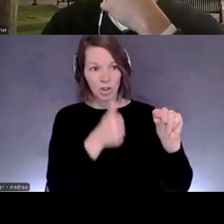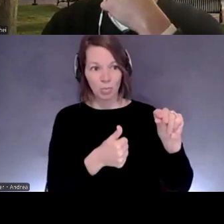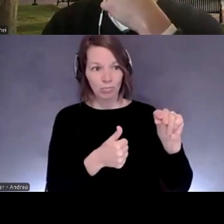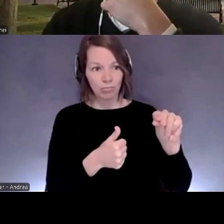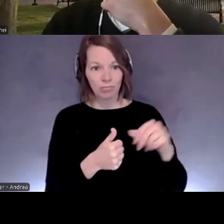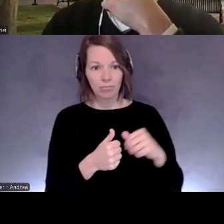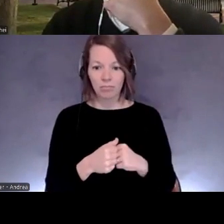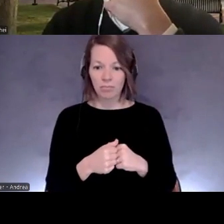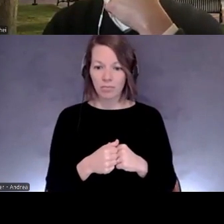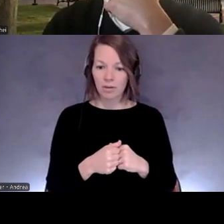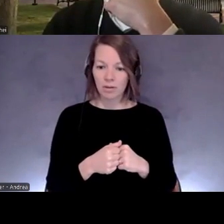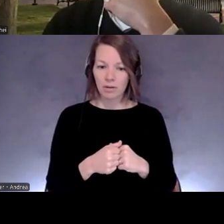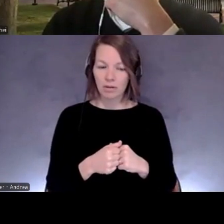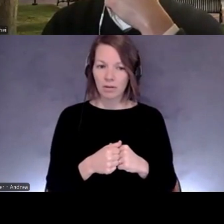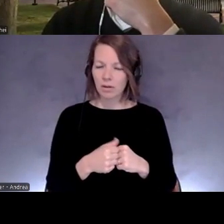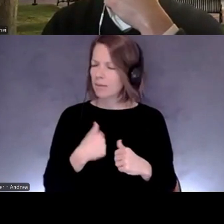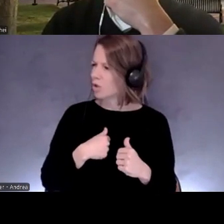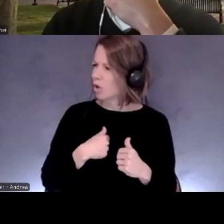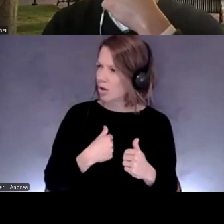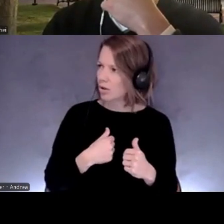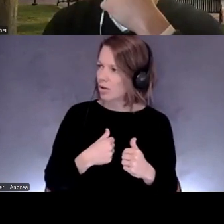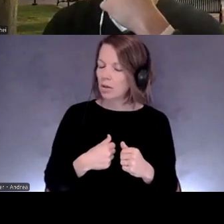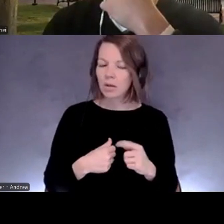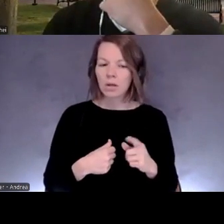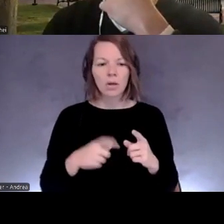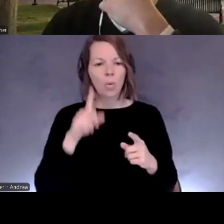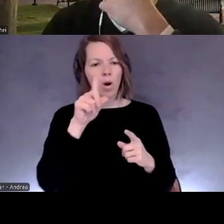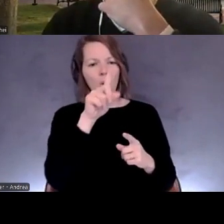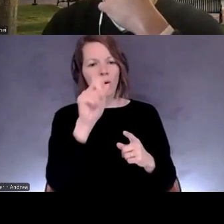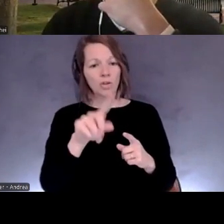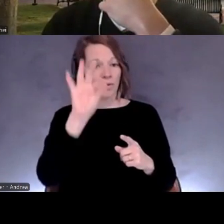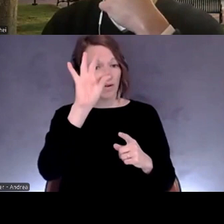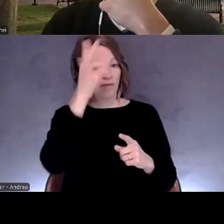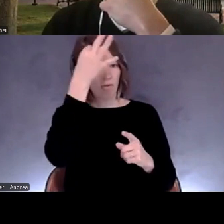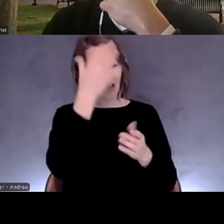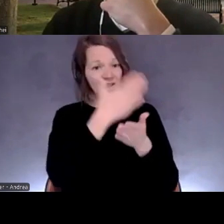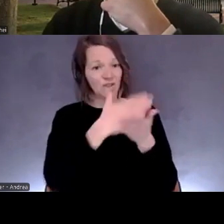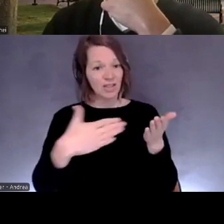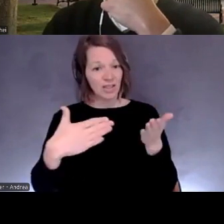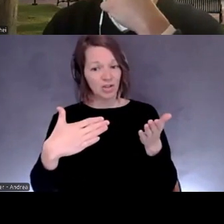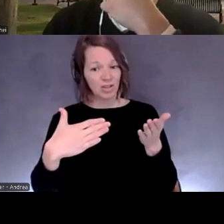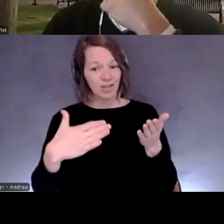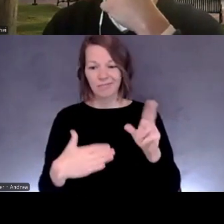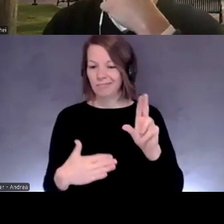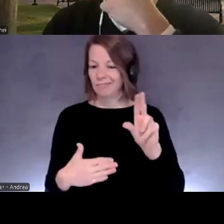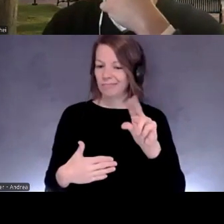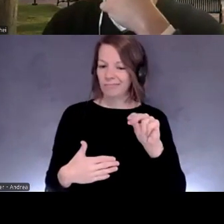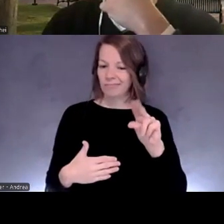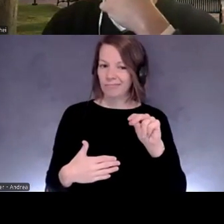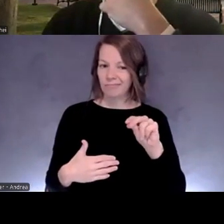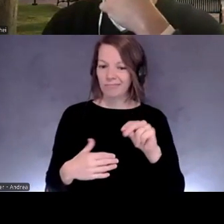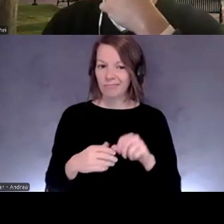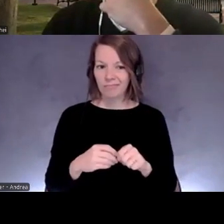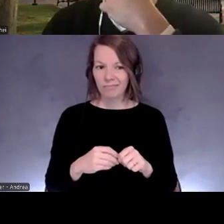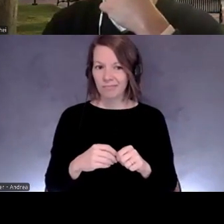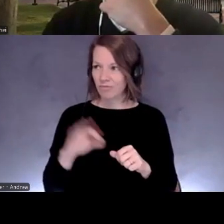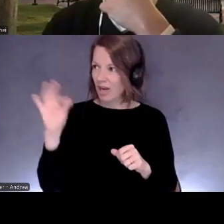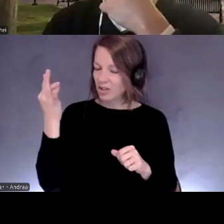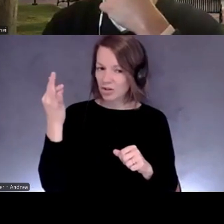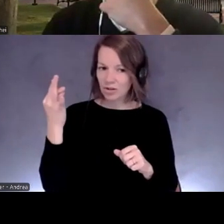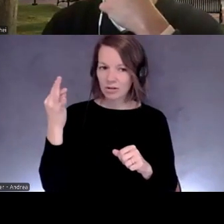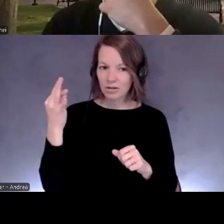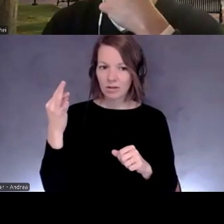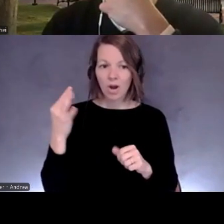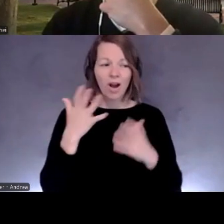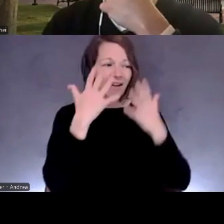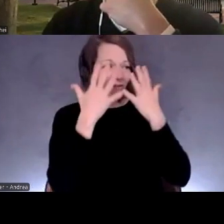sorry? One question is, do you have a French section? French No. section? Yeah, French. Oh,